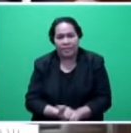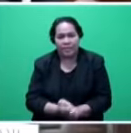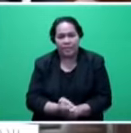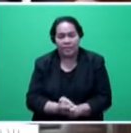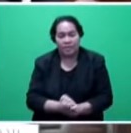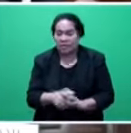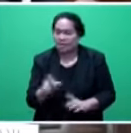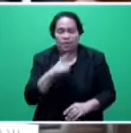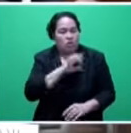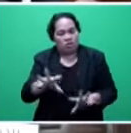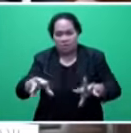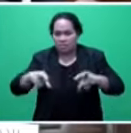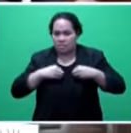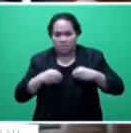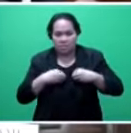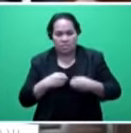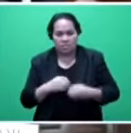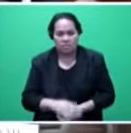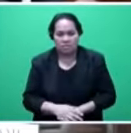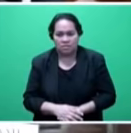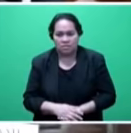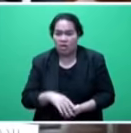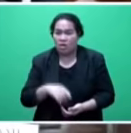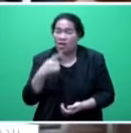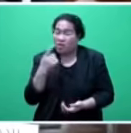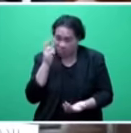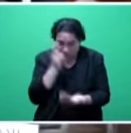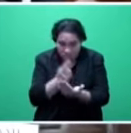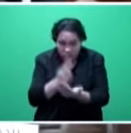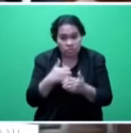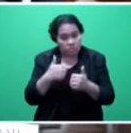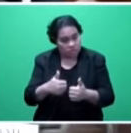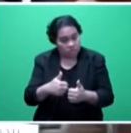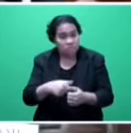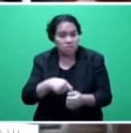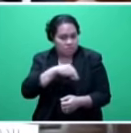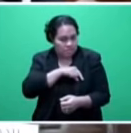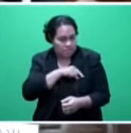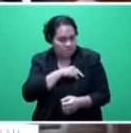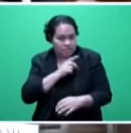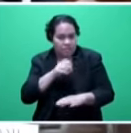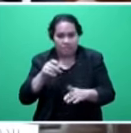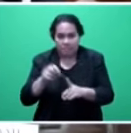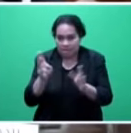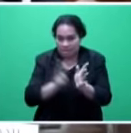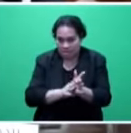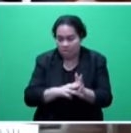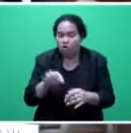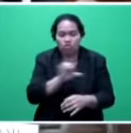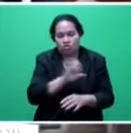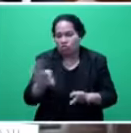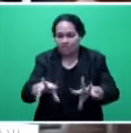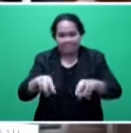This should not be tolerated. Any credible Prime Minister of a credible democratic government will not tolerate